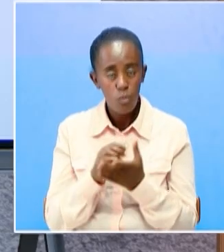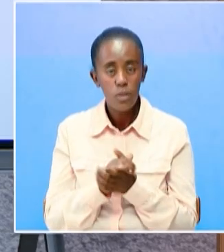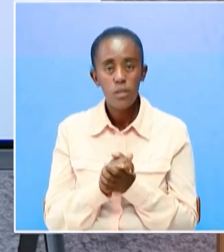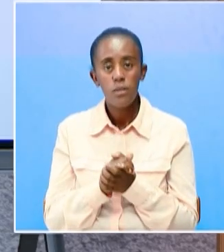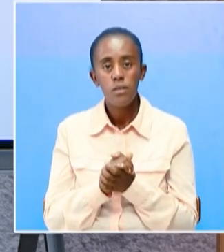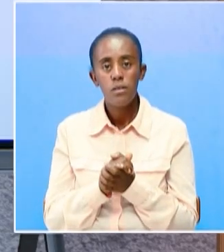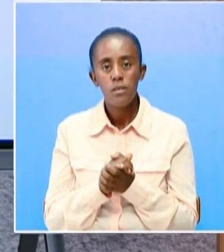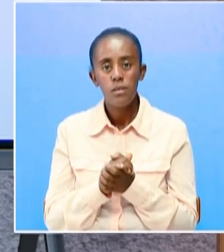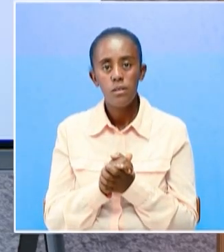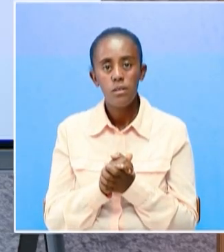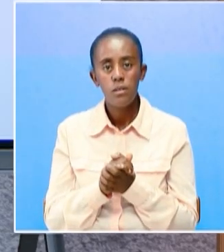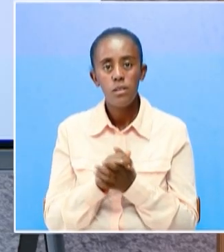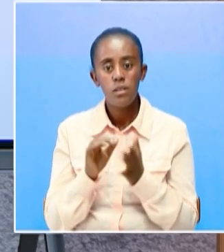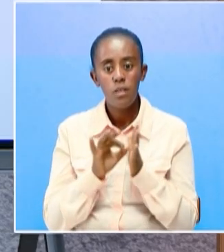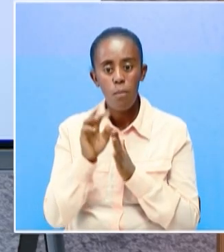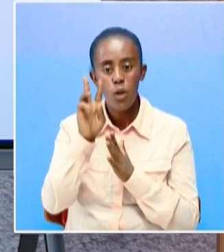Number 2.